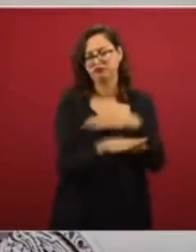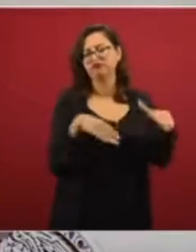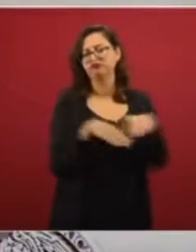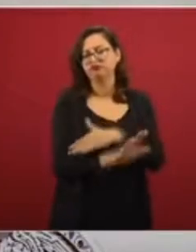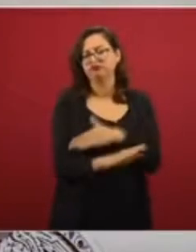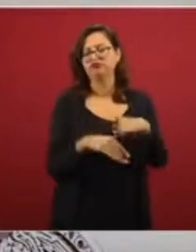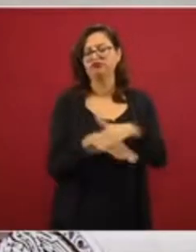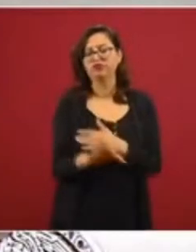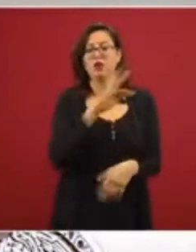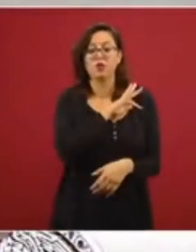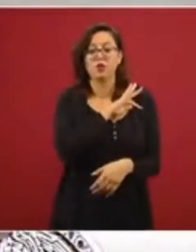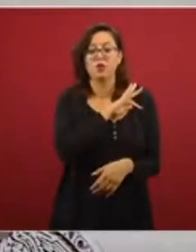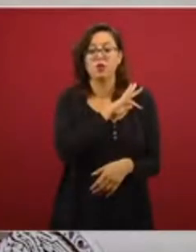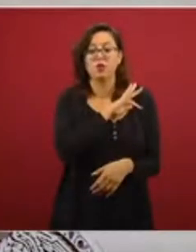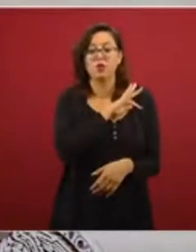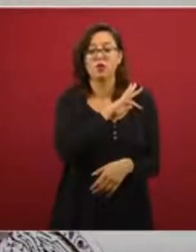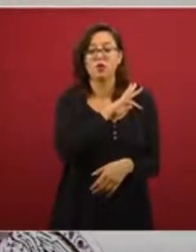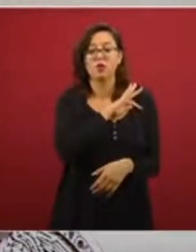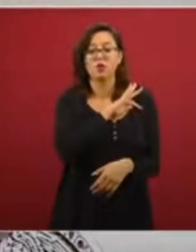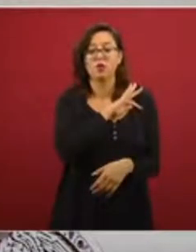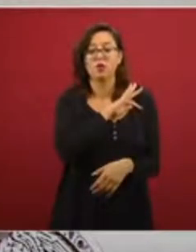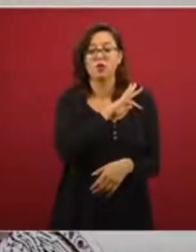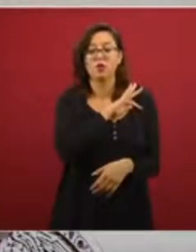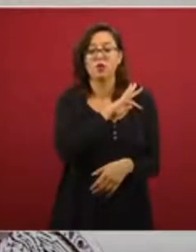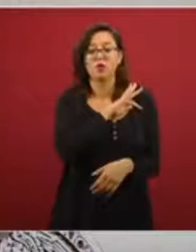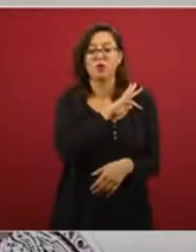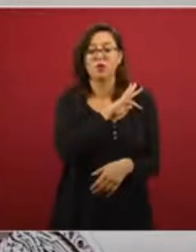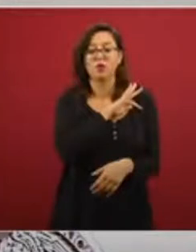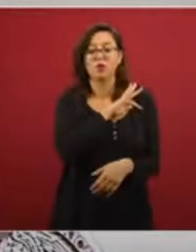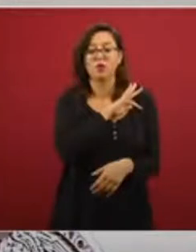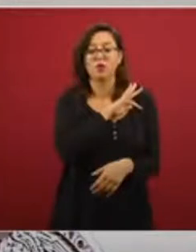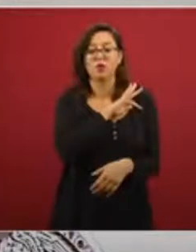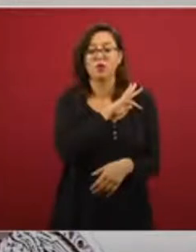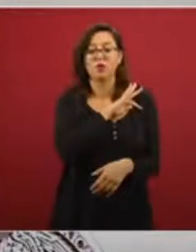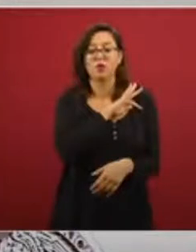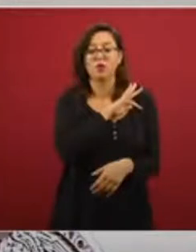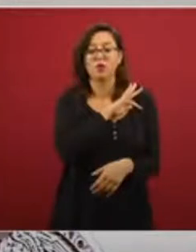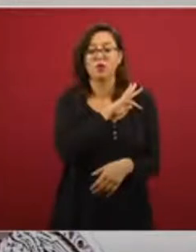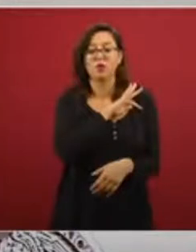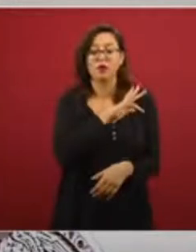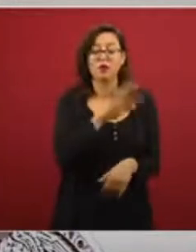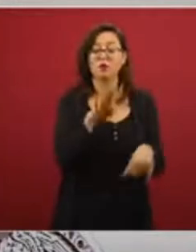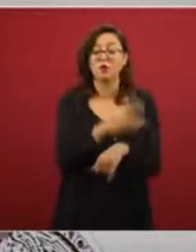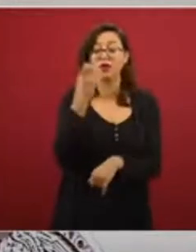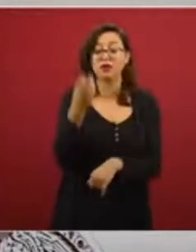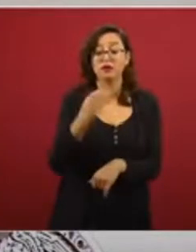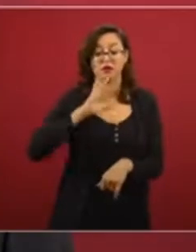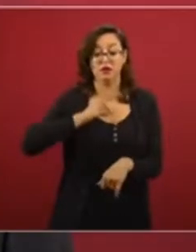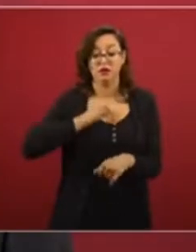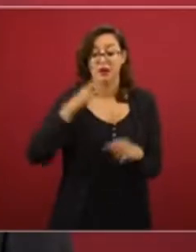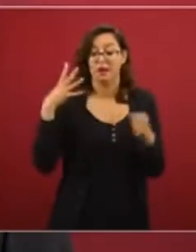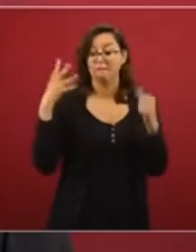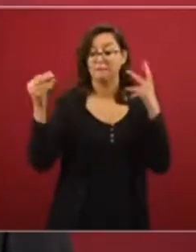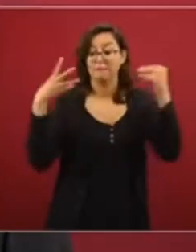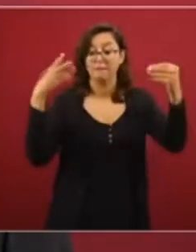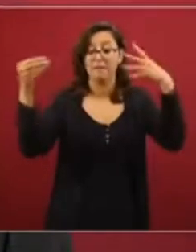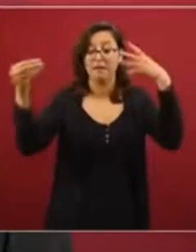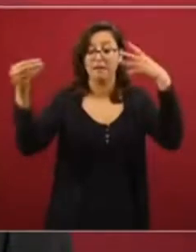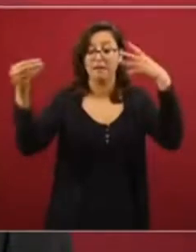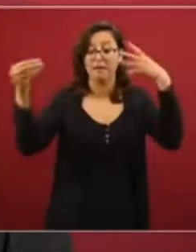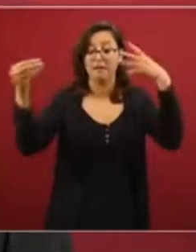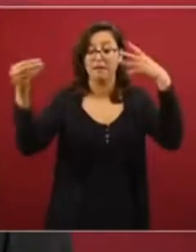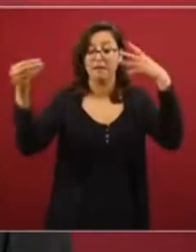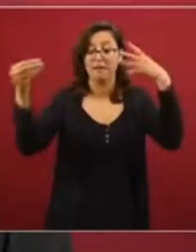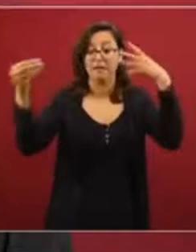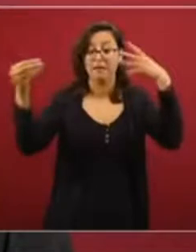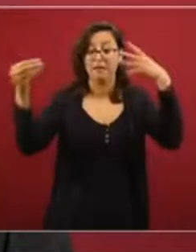la velocidad de transmisión and to reduce the speed of transmission famoso aplanamiento de la curva